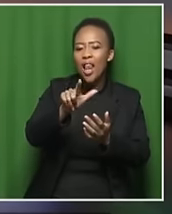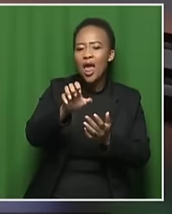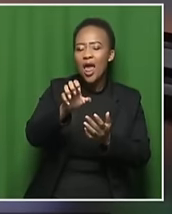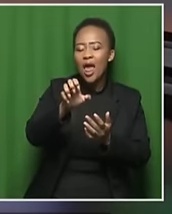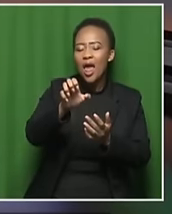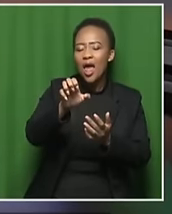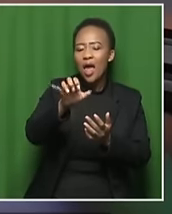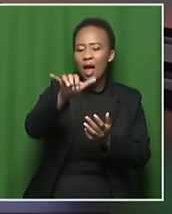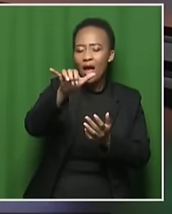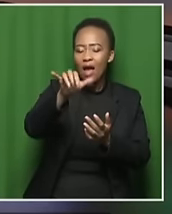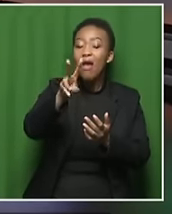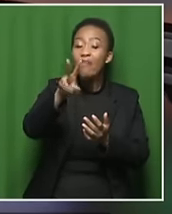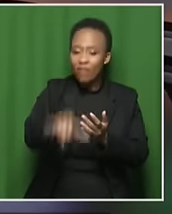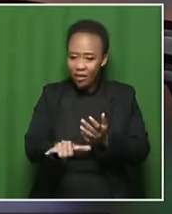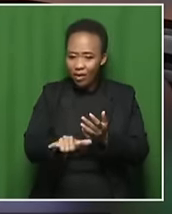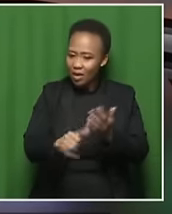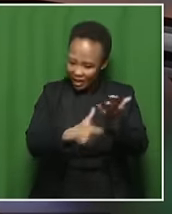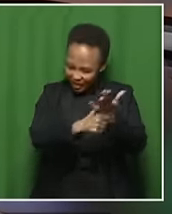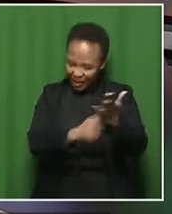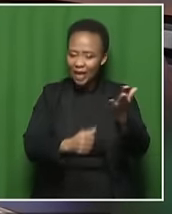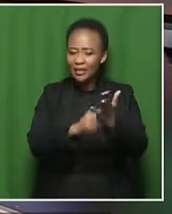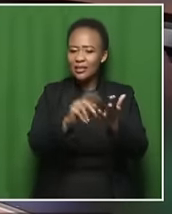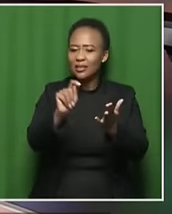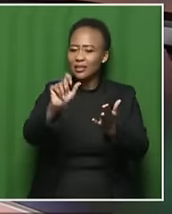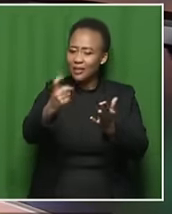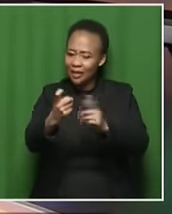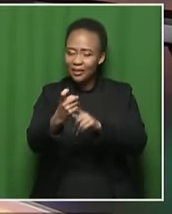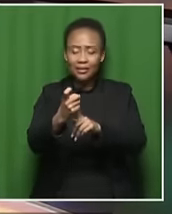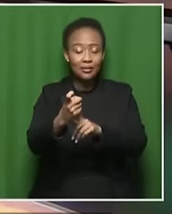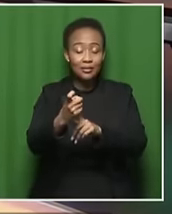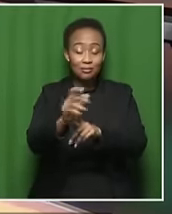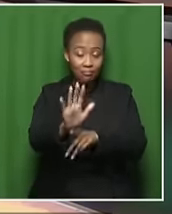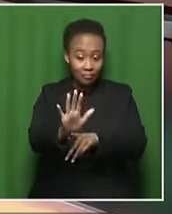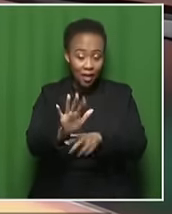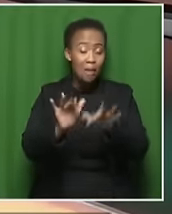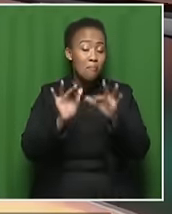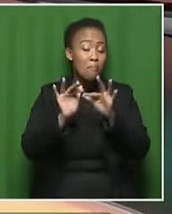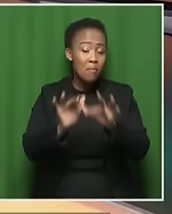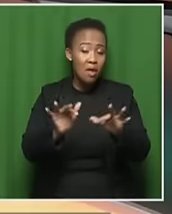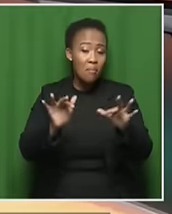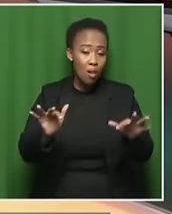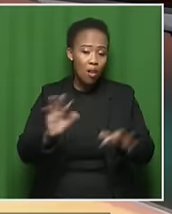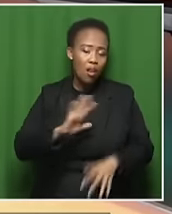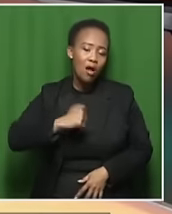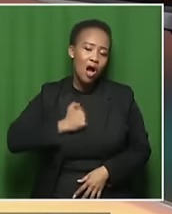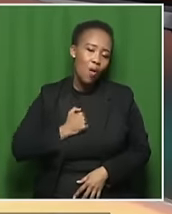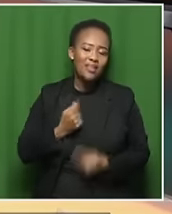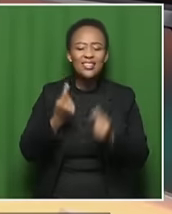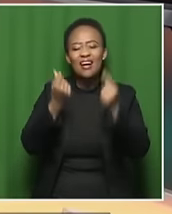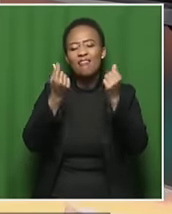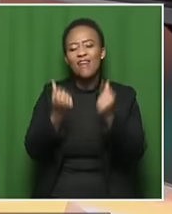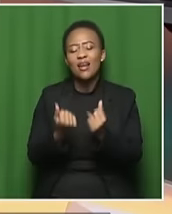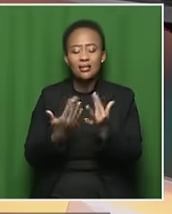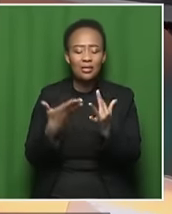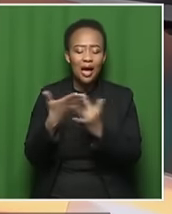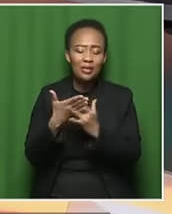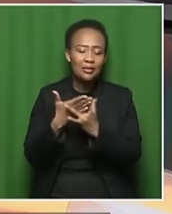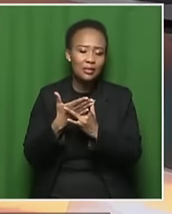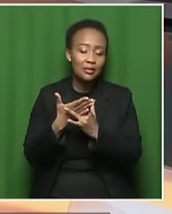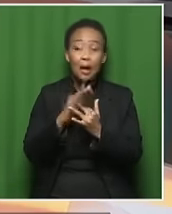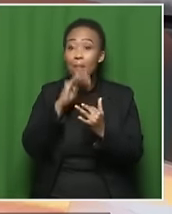and this is a critical issue, our people don't have access to finance. And when I talk about finance, not business